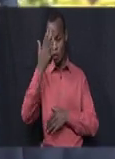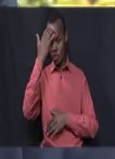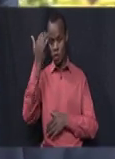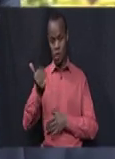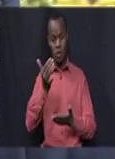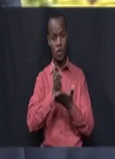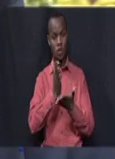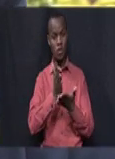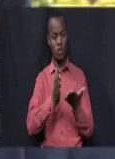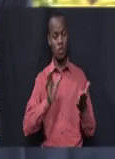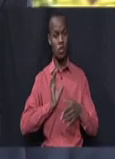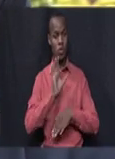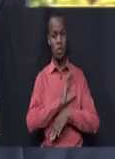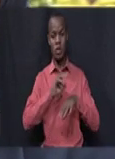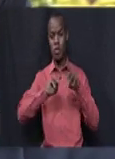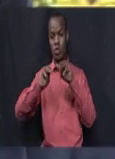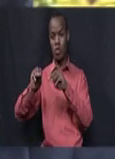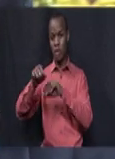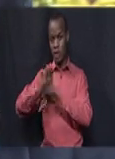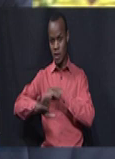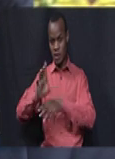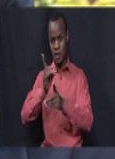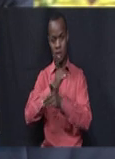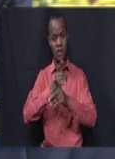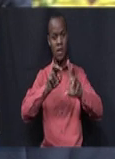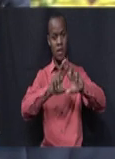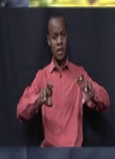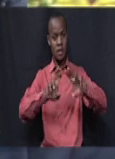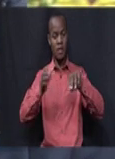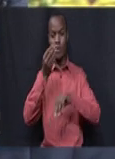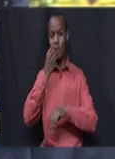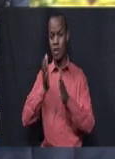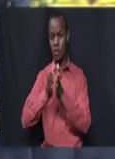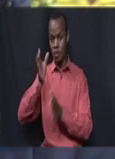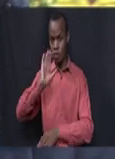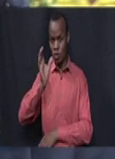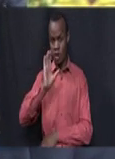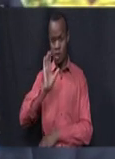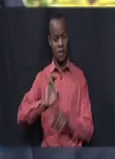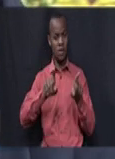community. They move from one place to another looking for pasture, looking for water, and they have to